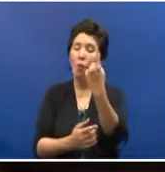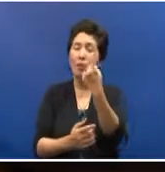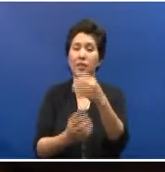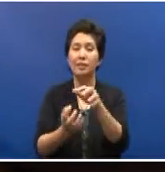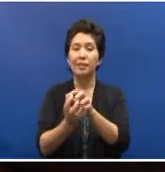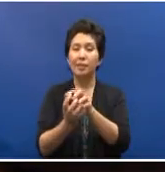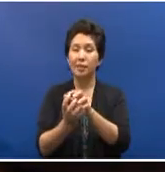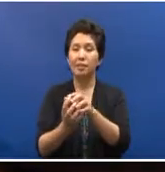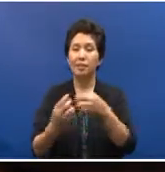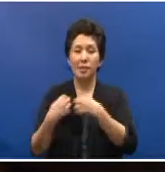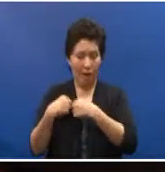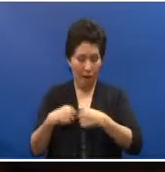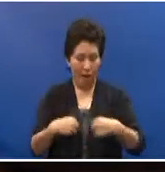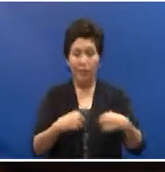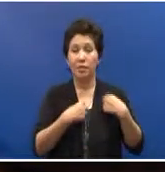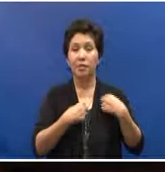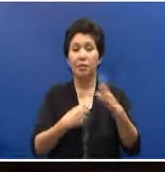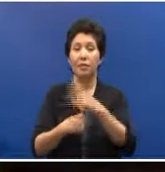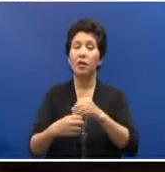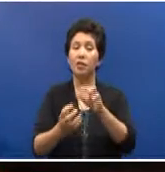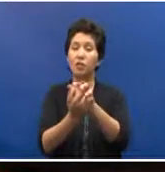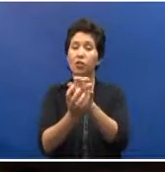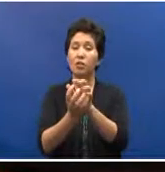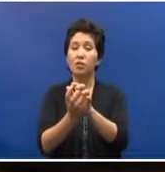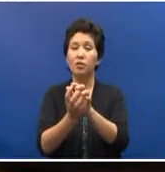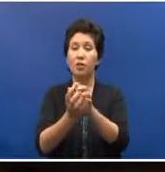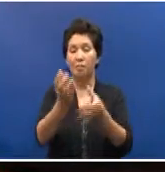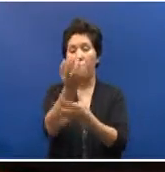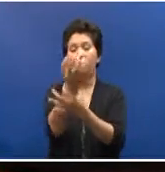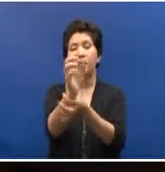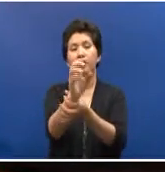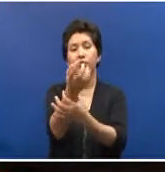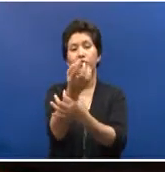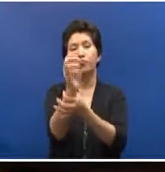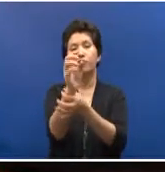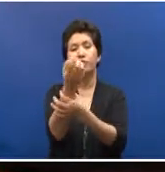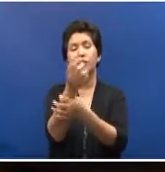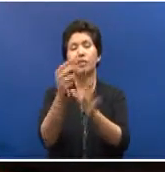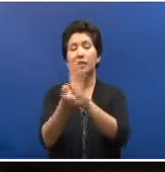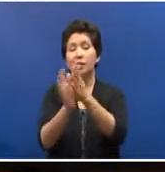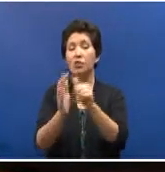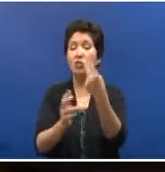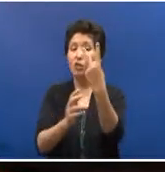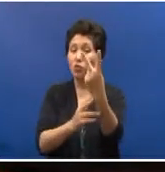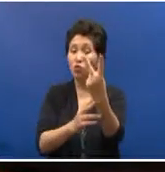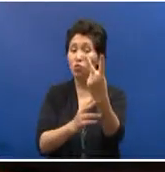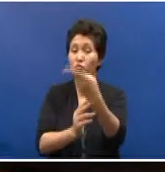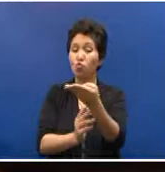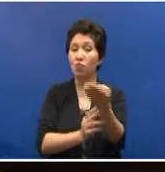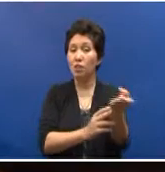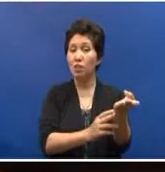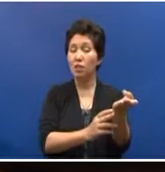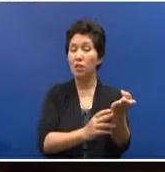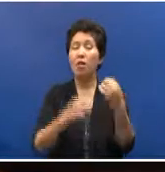seashell necklaces, another one is seashell bracelets. Okay, so these two things, okay,